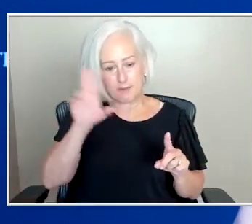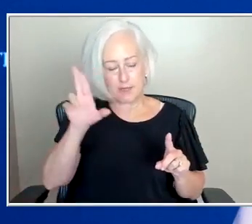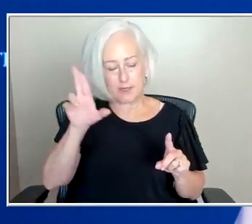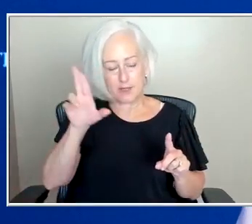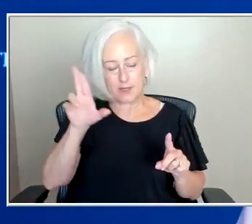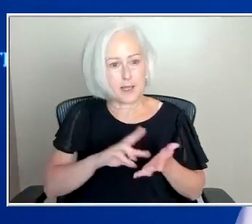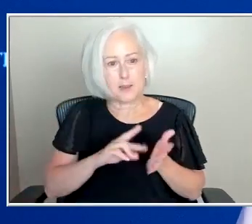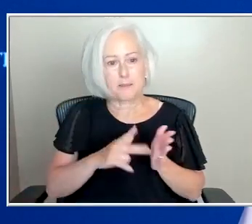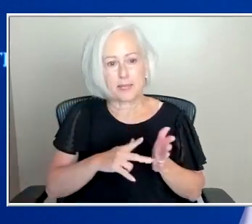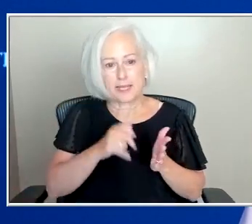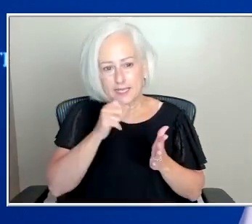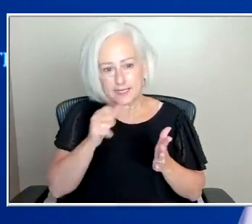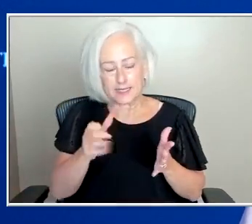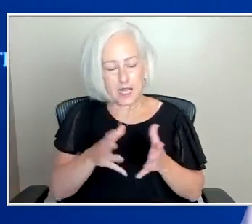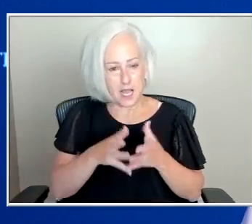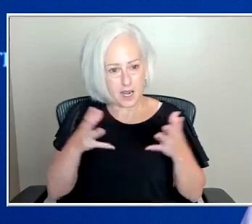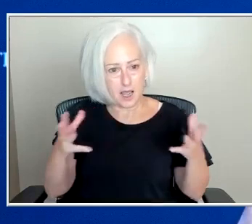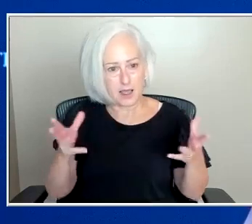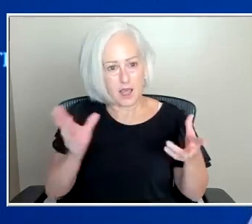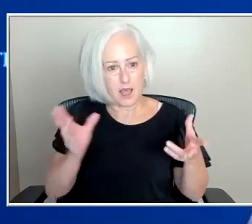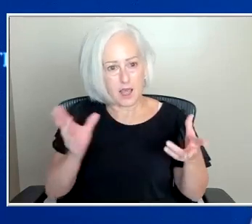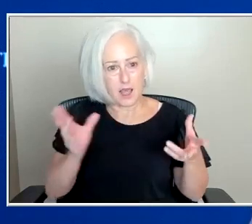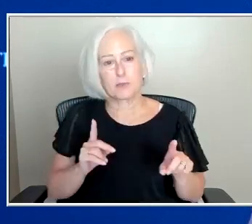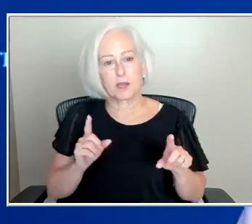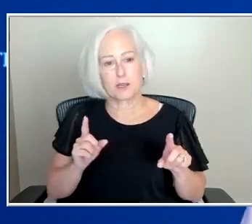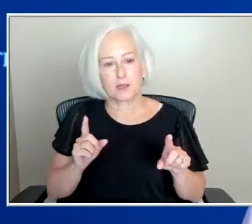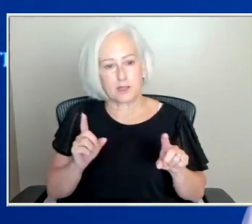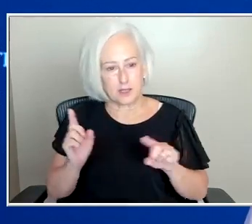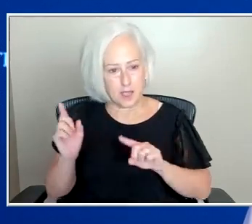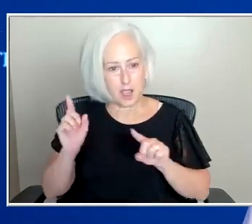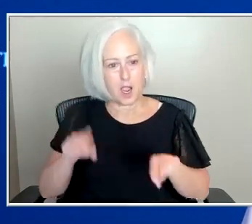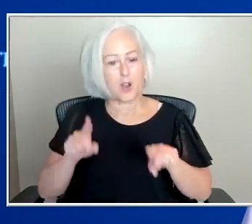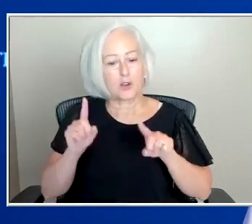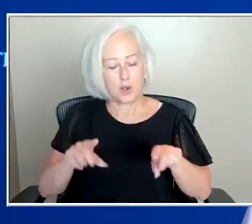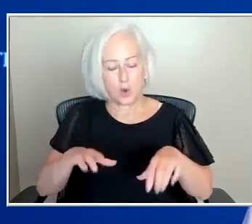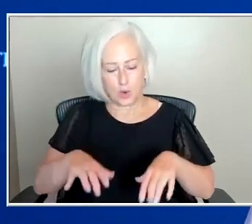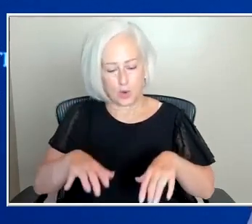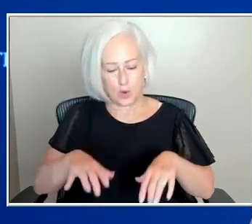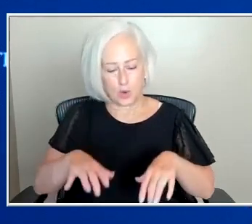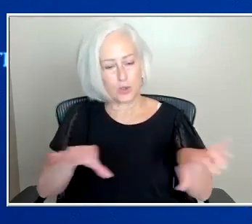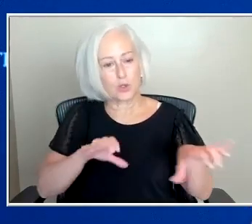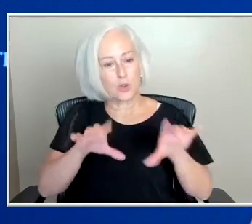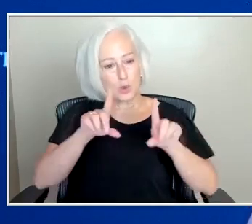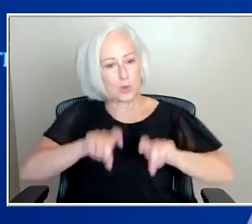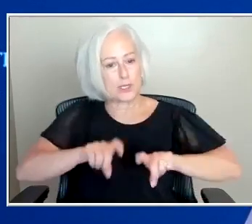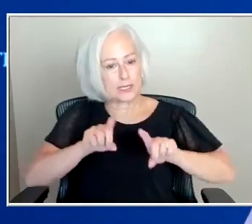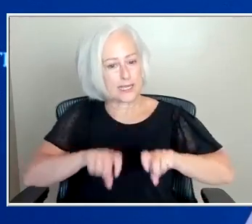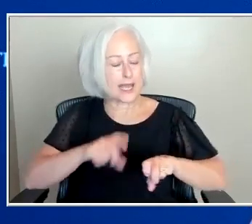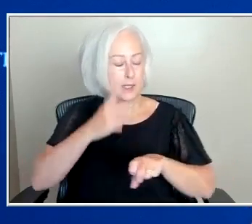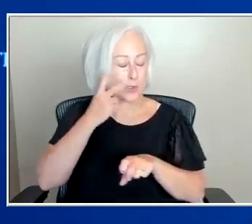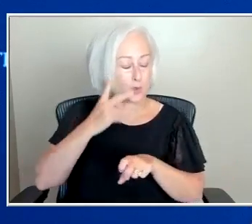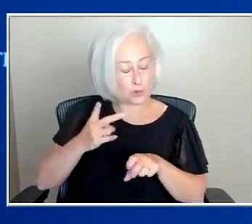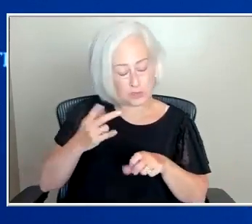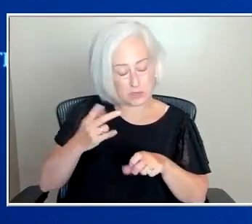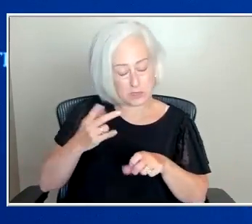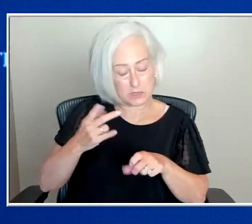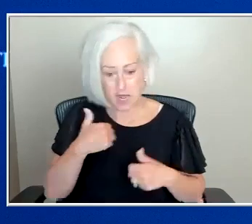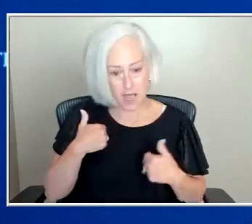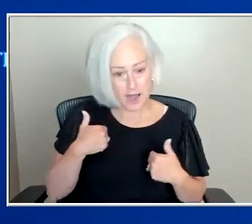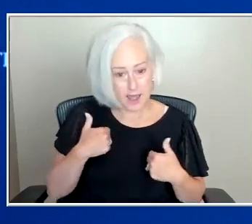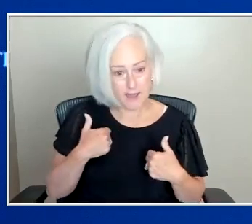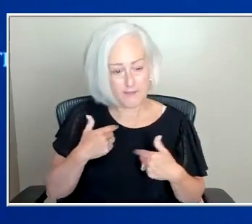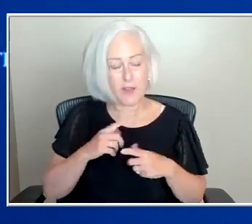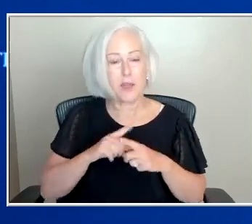are going for PCR tests, getting tested. But what we do understand is that so far their clinics, their